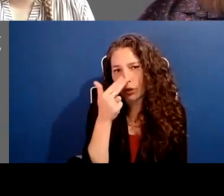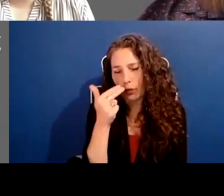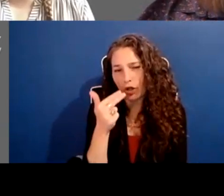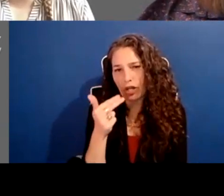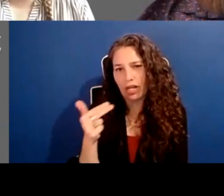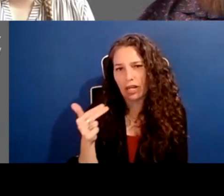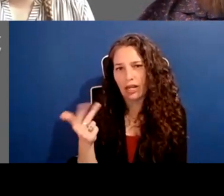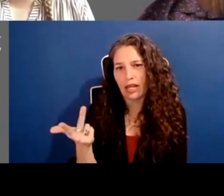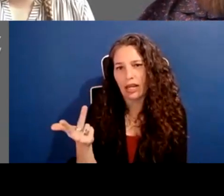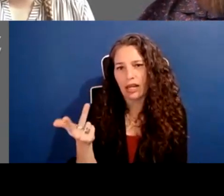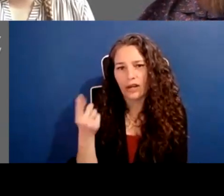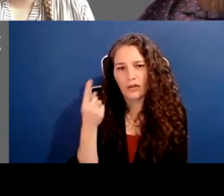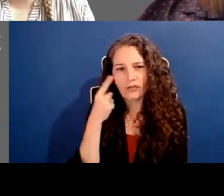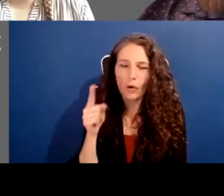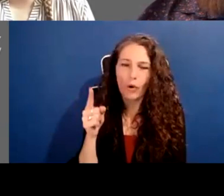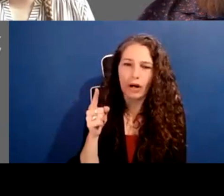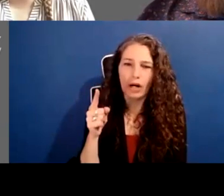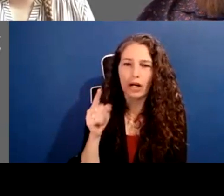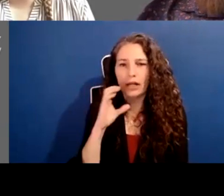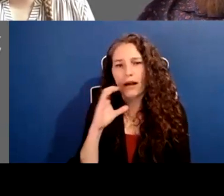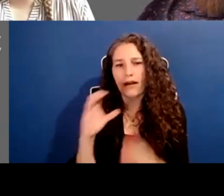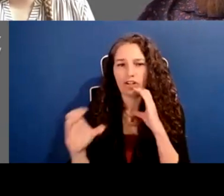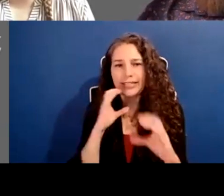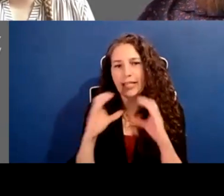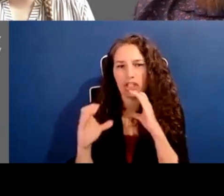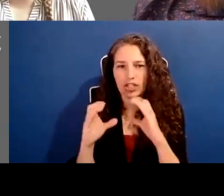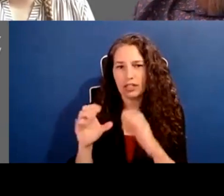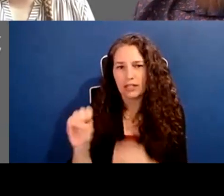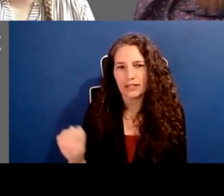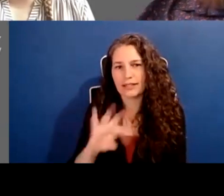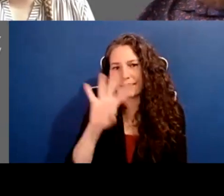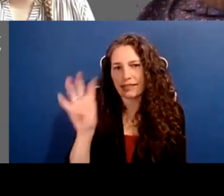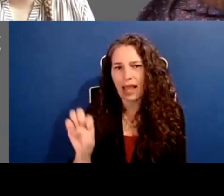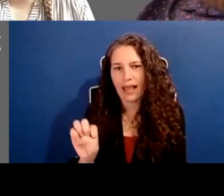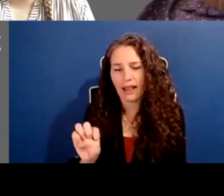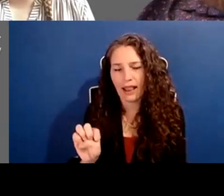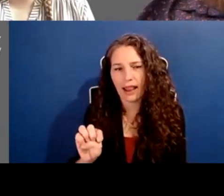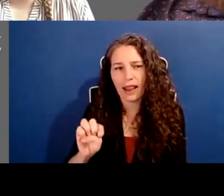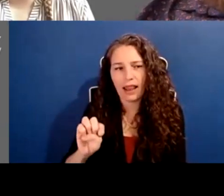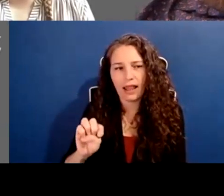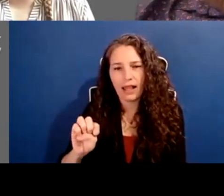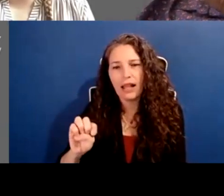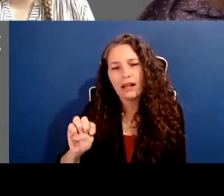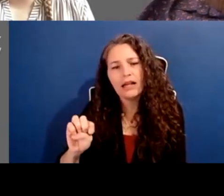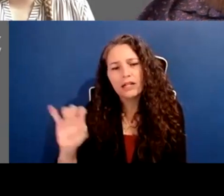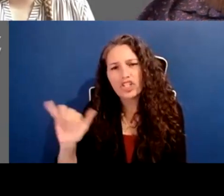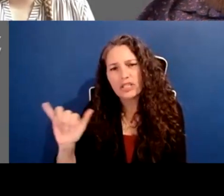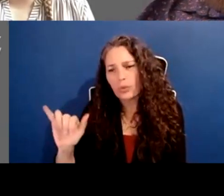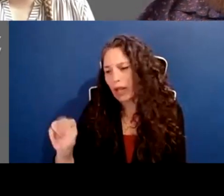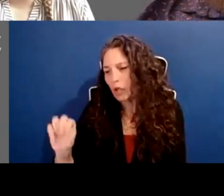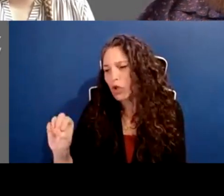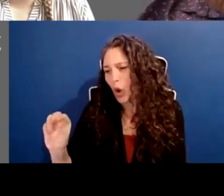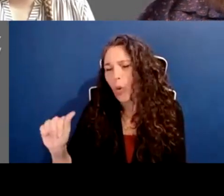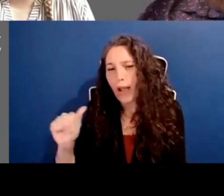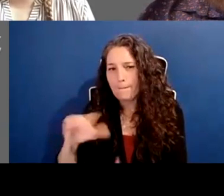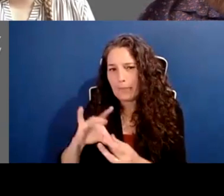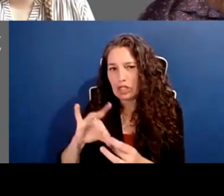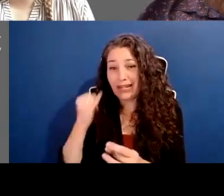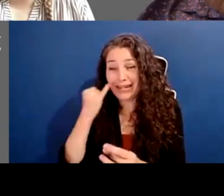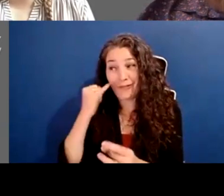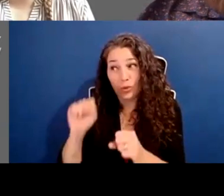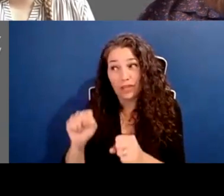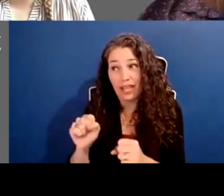think going back to what Noah said before, having an opportunity to speak to folks prior to the